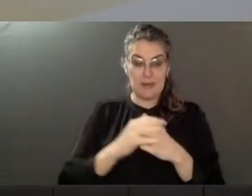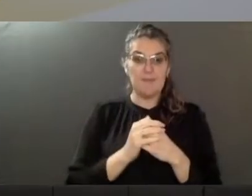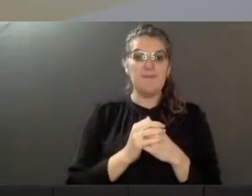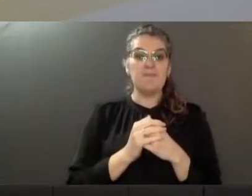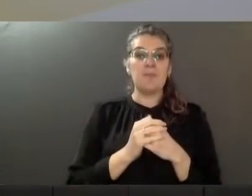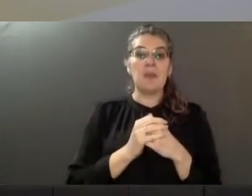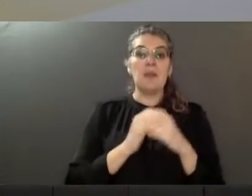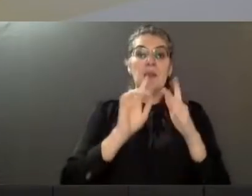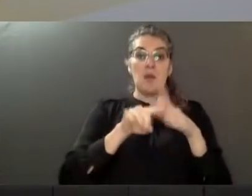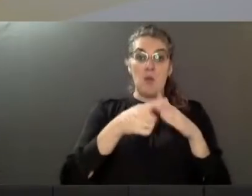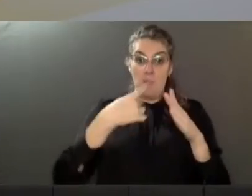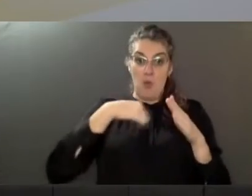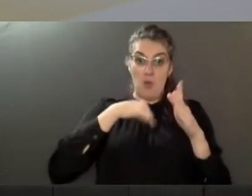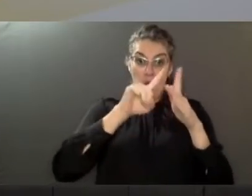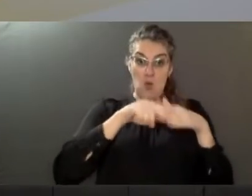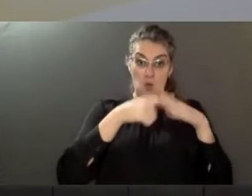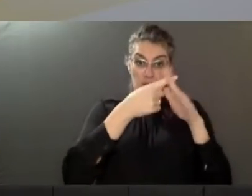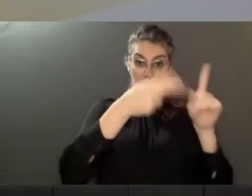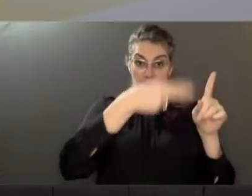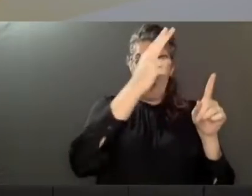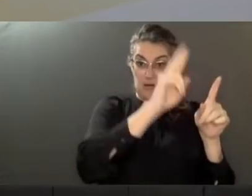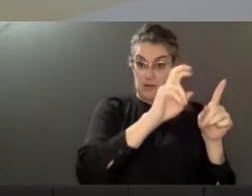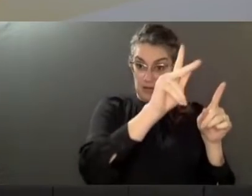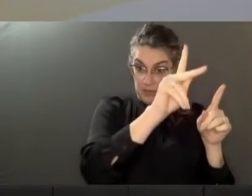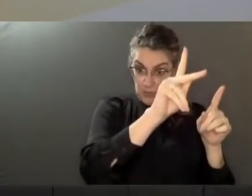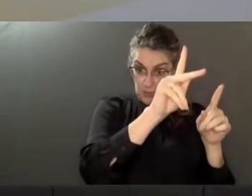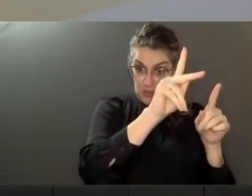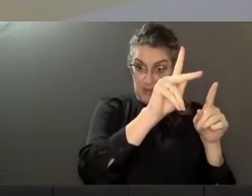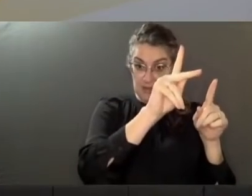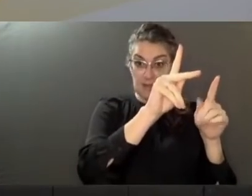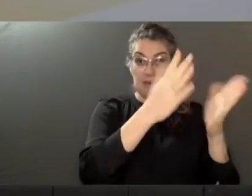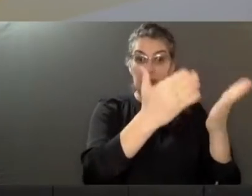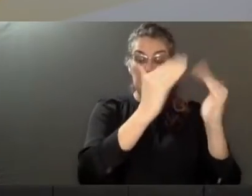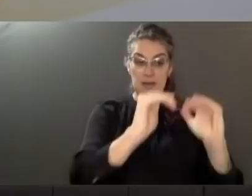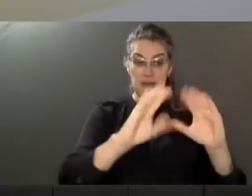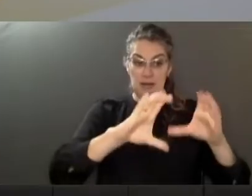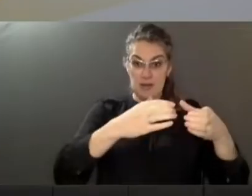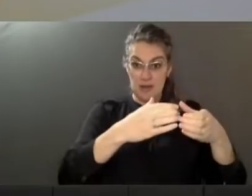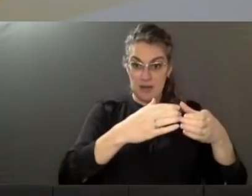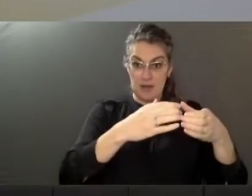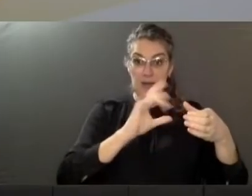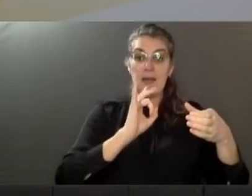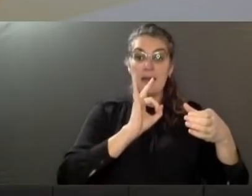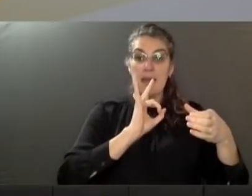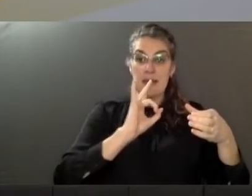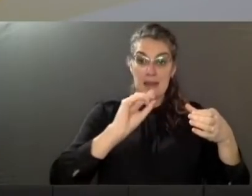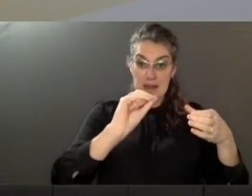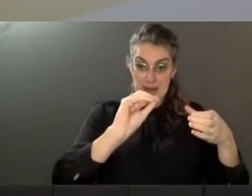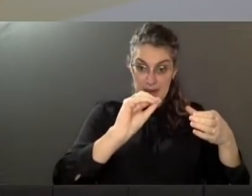working our way down the continuum, and that is why we will begin with individuals over the age of 80.